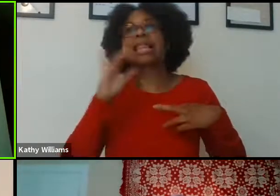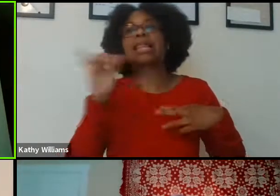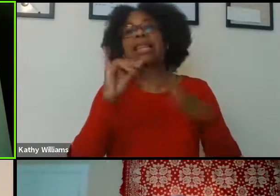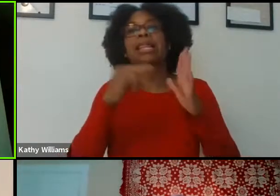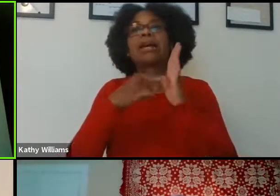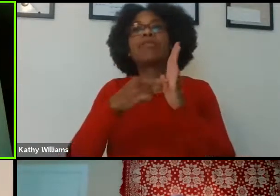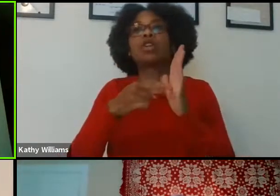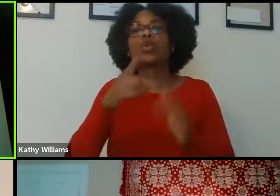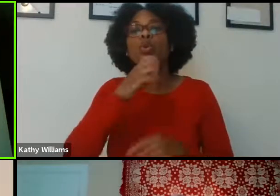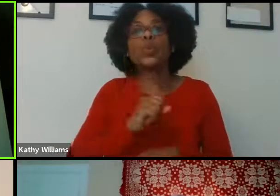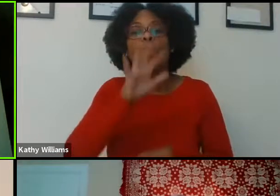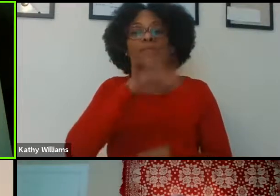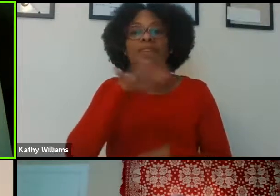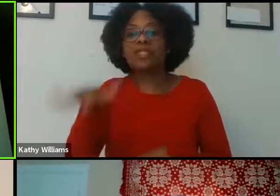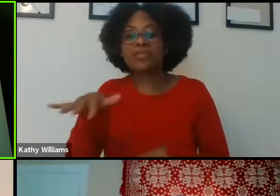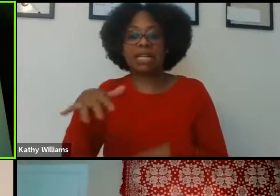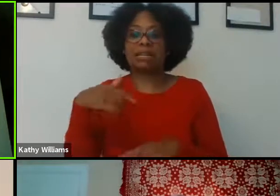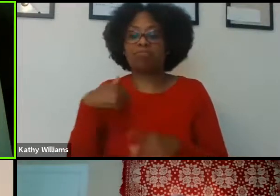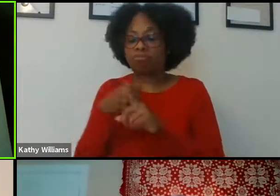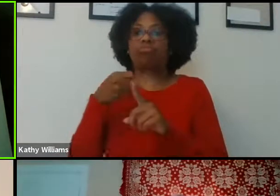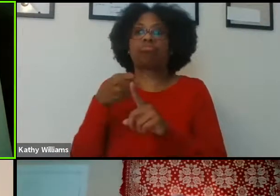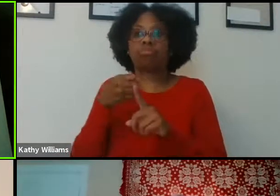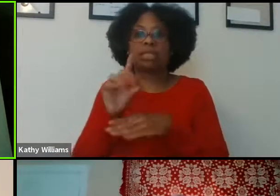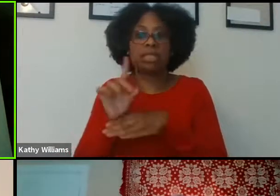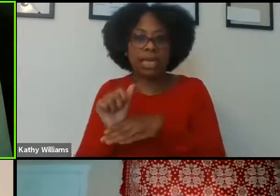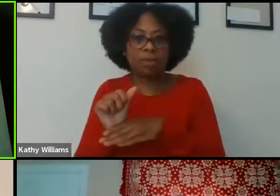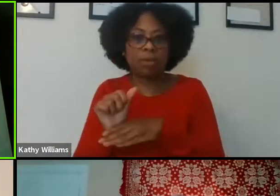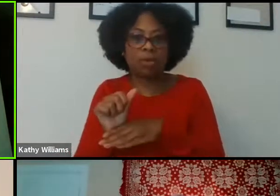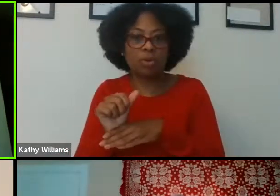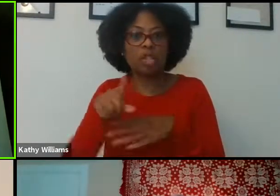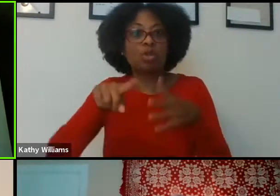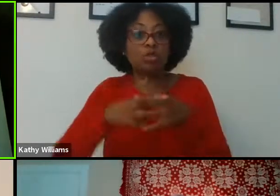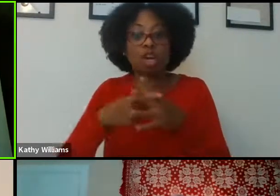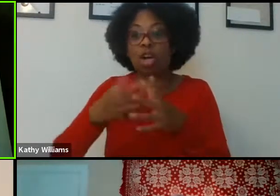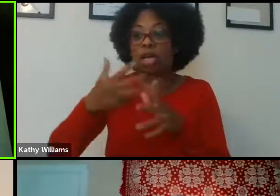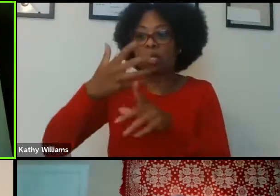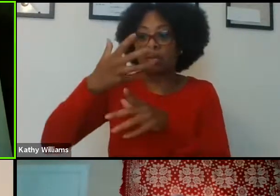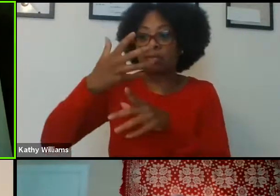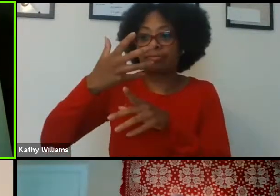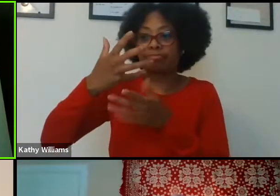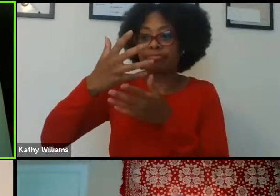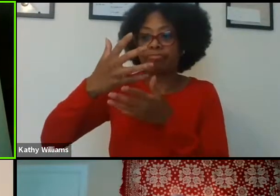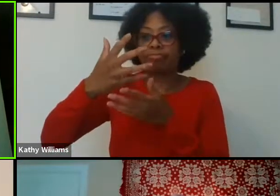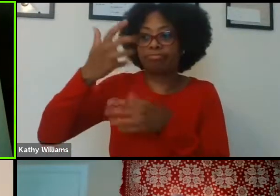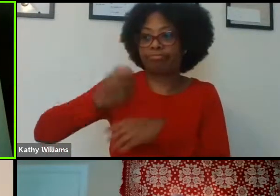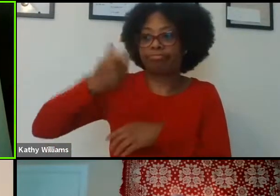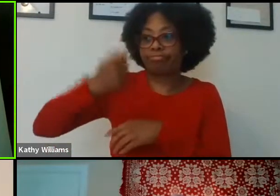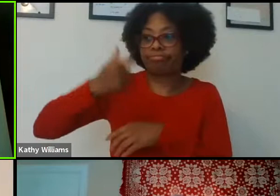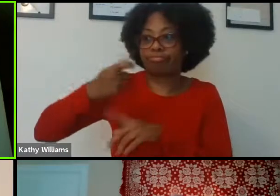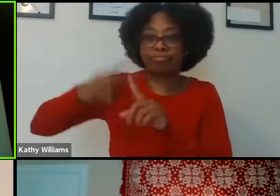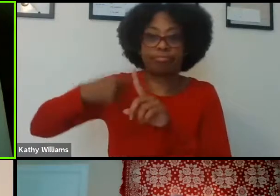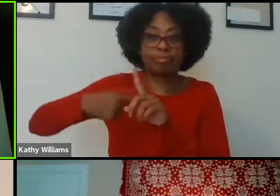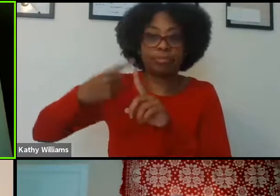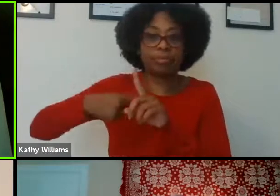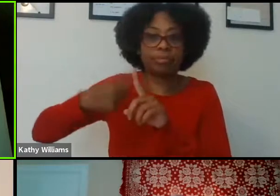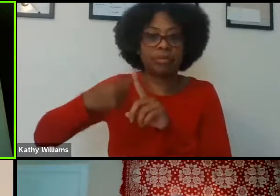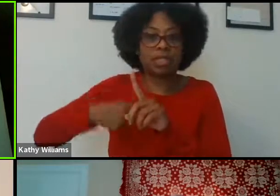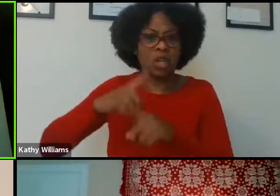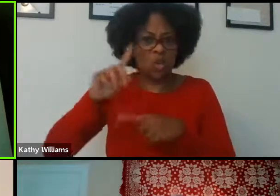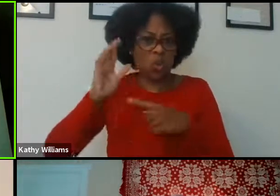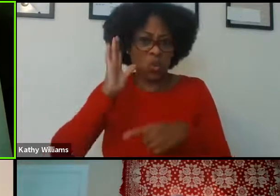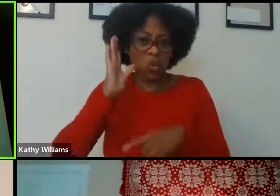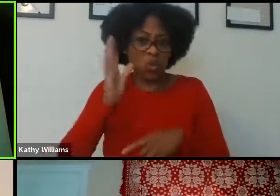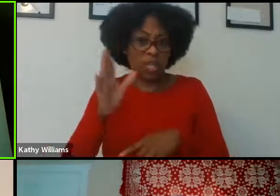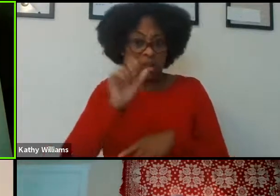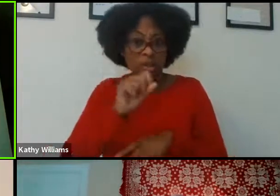are 55 and you become disabled, and you start getting disability, when you are at the age of retirement, will the